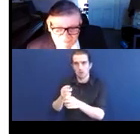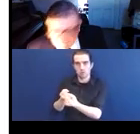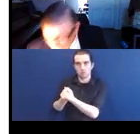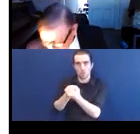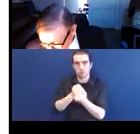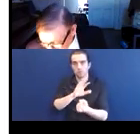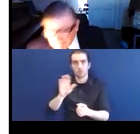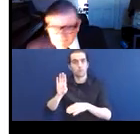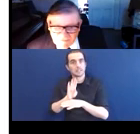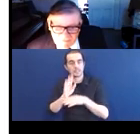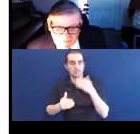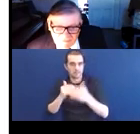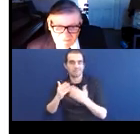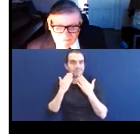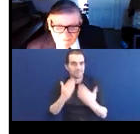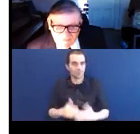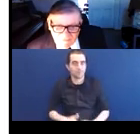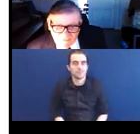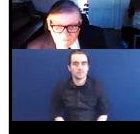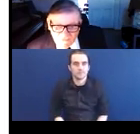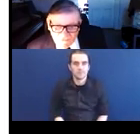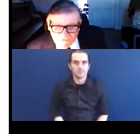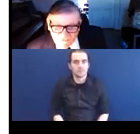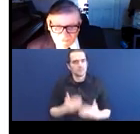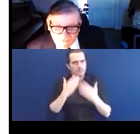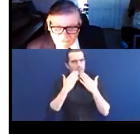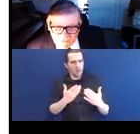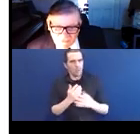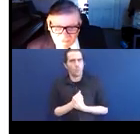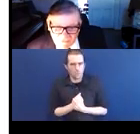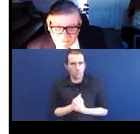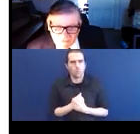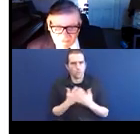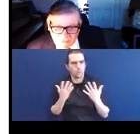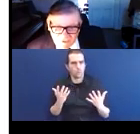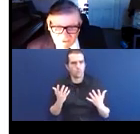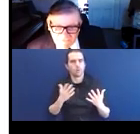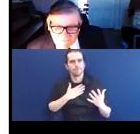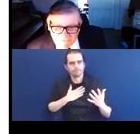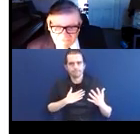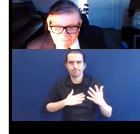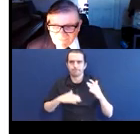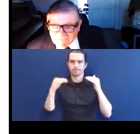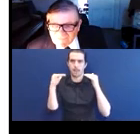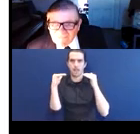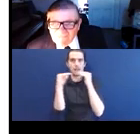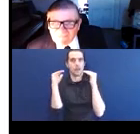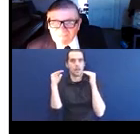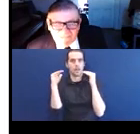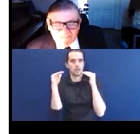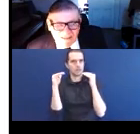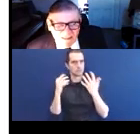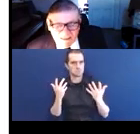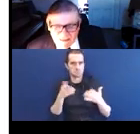of physical inaccessibility. So we have many people with disabilities being